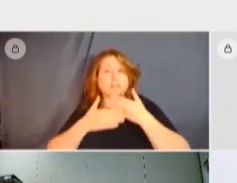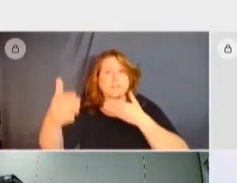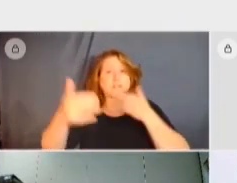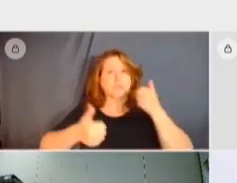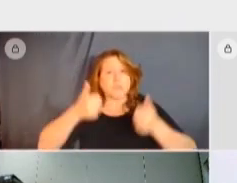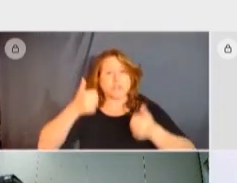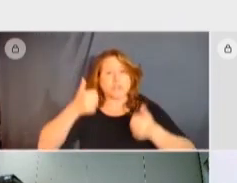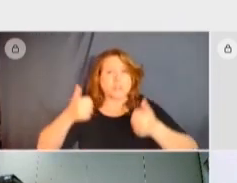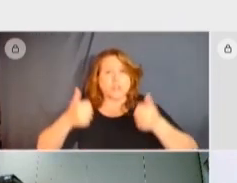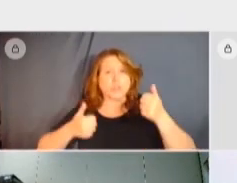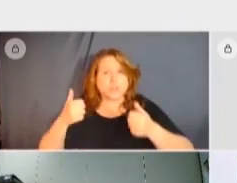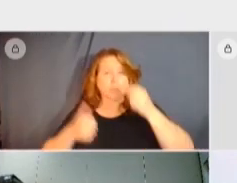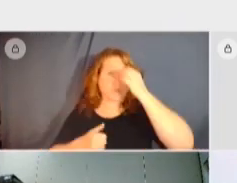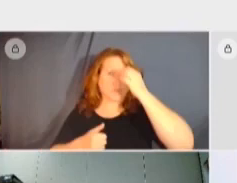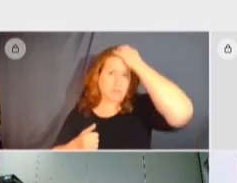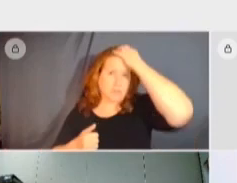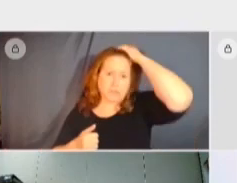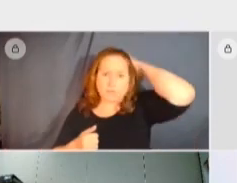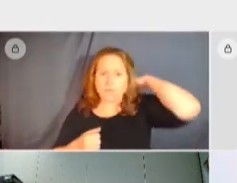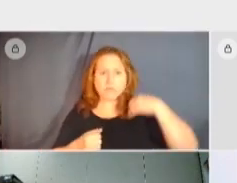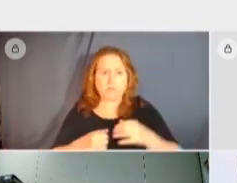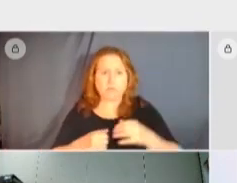Fair question, but